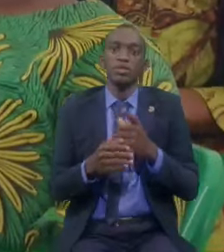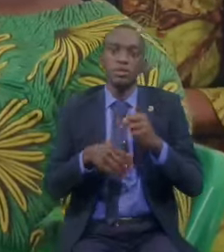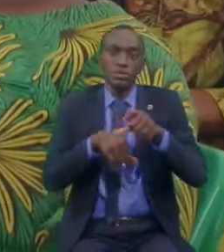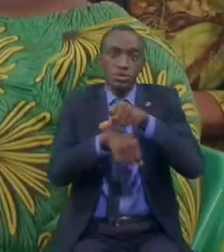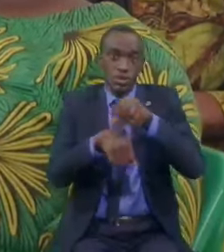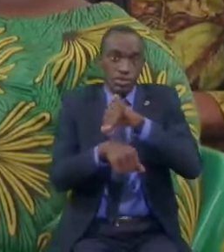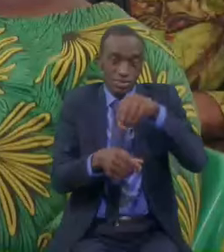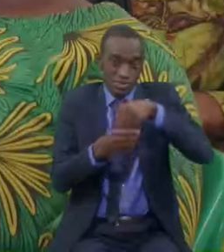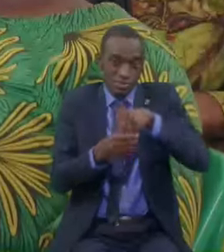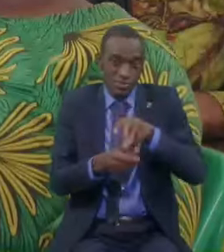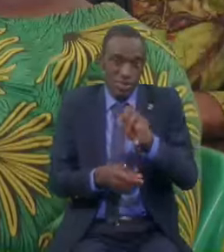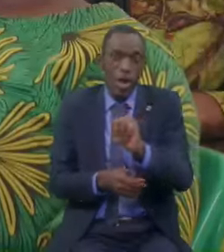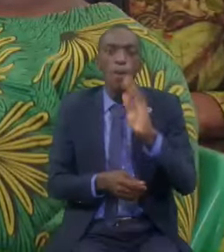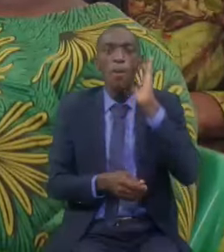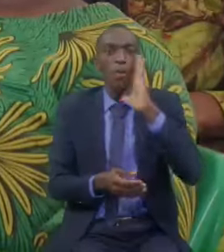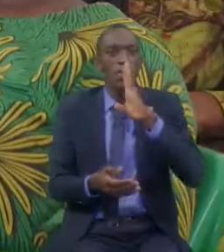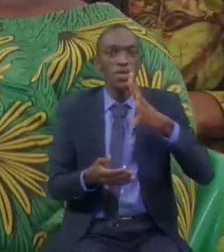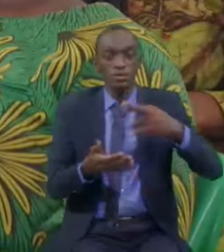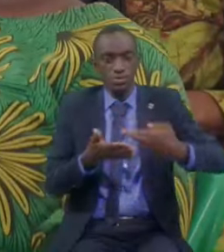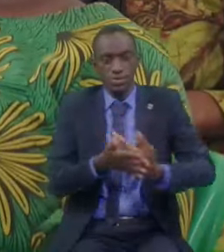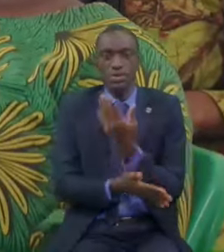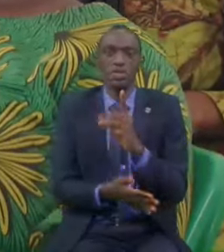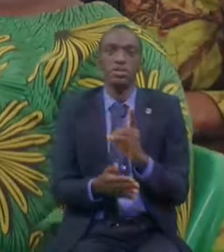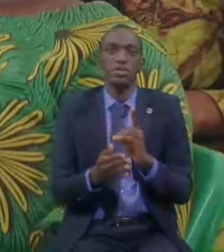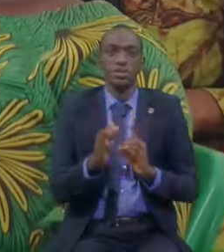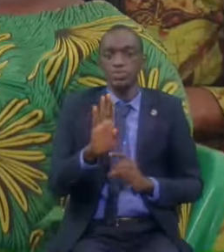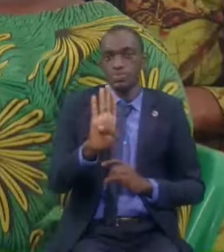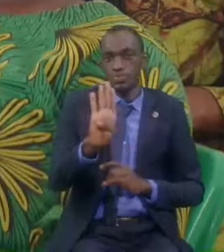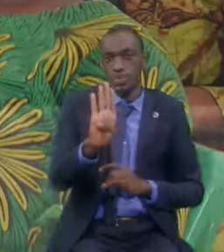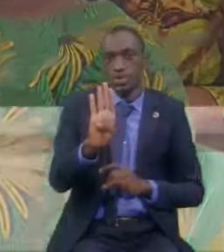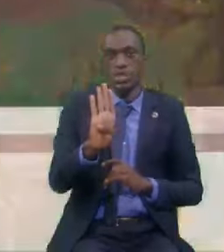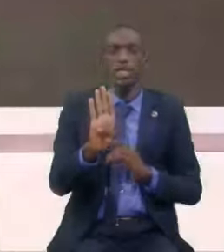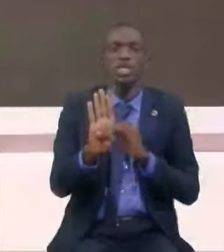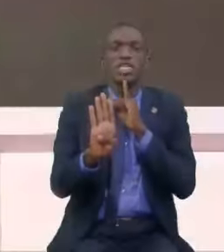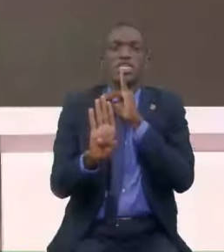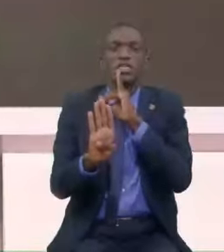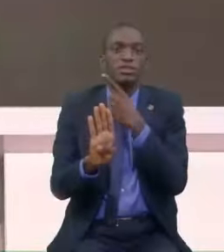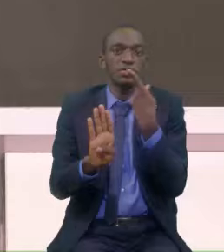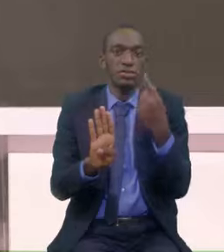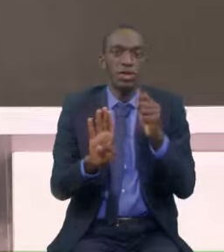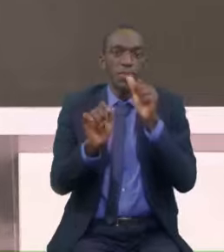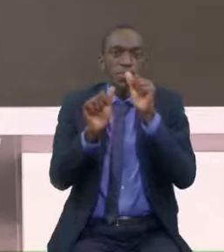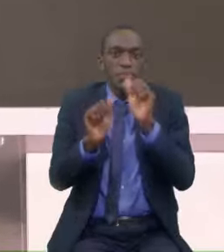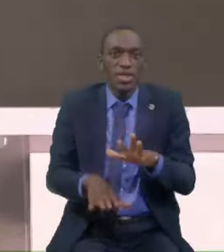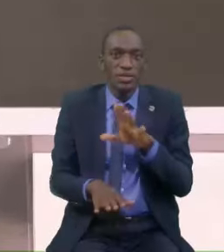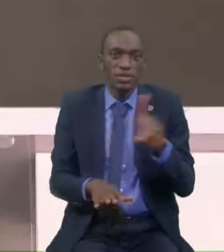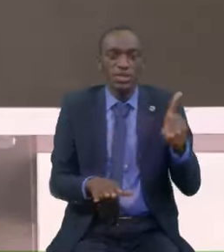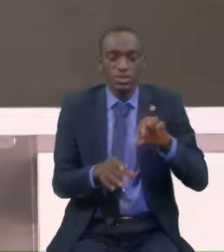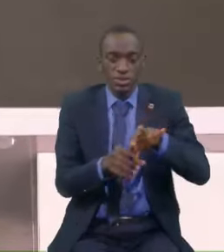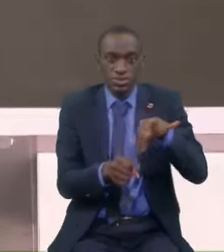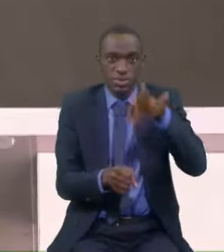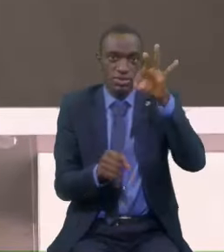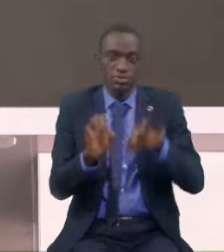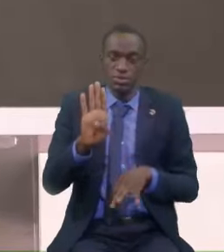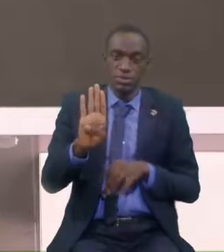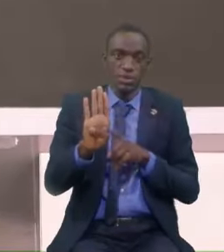B here. B is the blessed spirit. In the baptizing spirit, in the